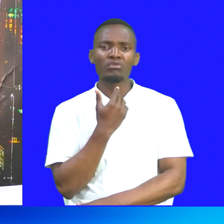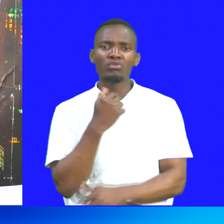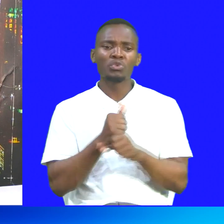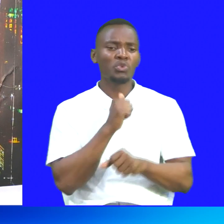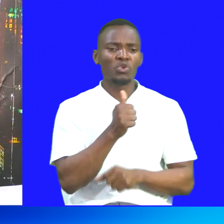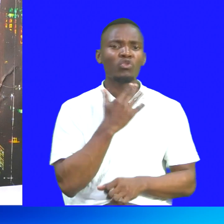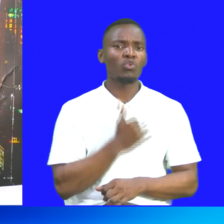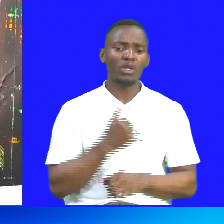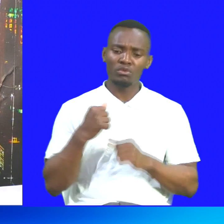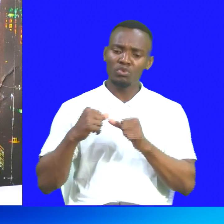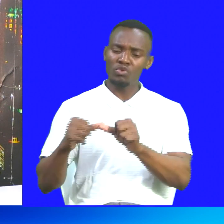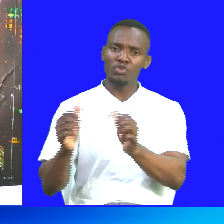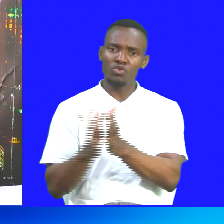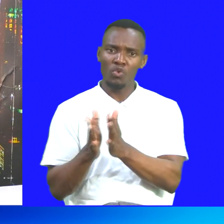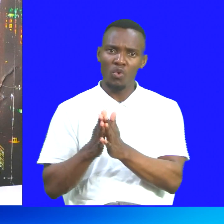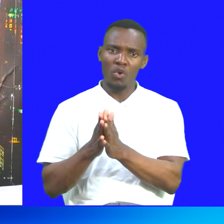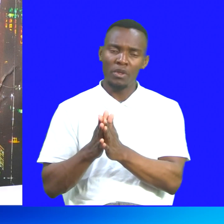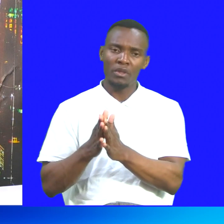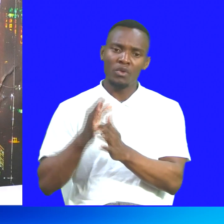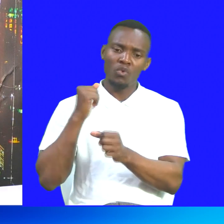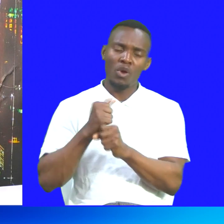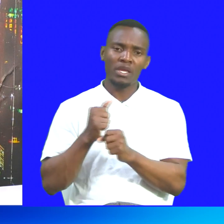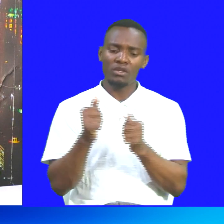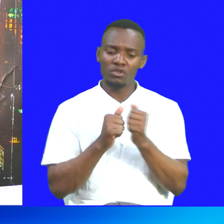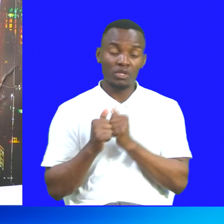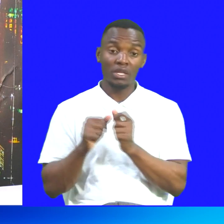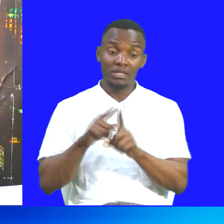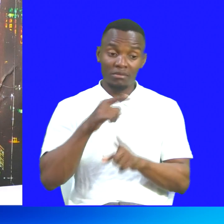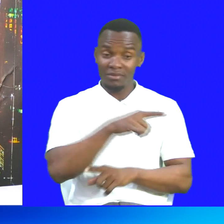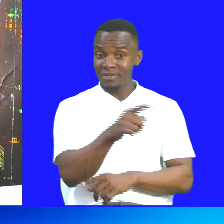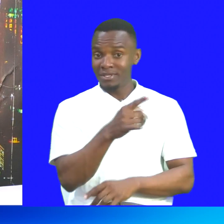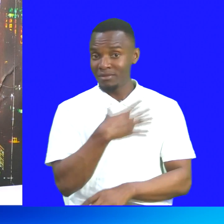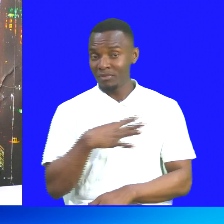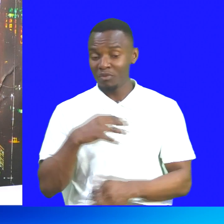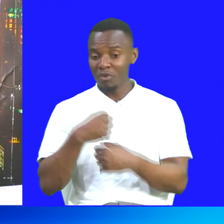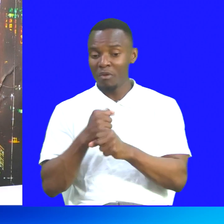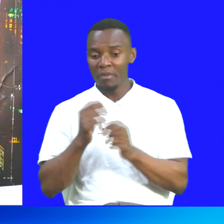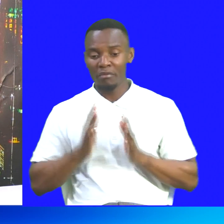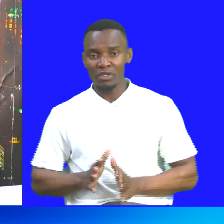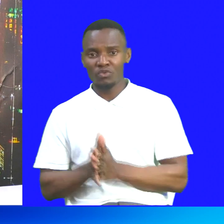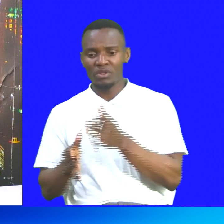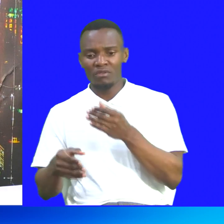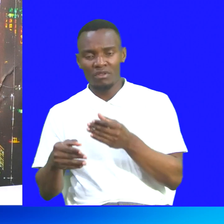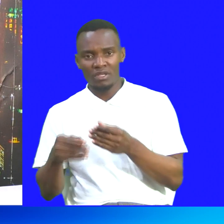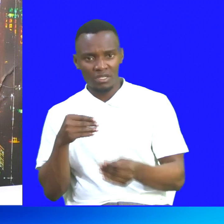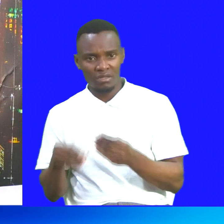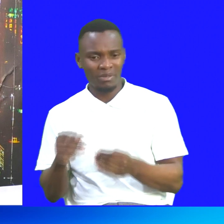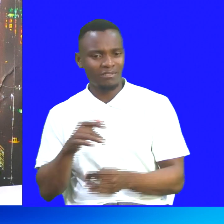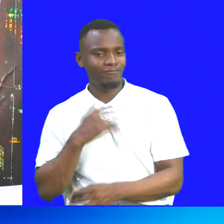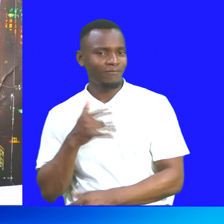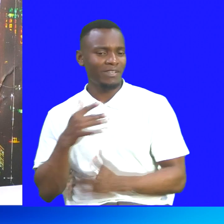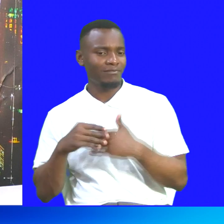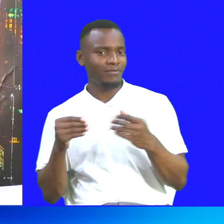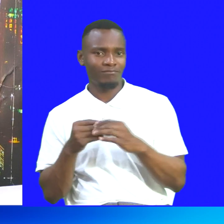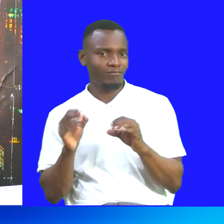together. Such people make people with disabilities feel like they do not belong in the